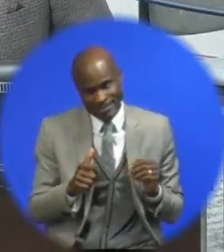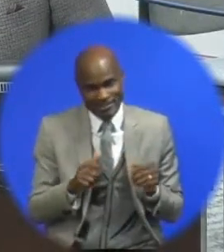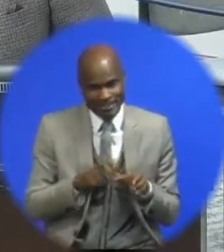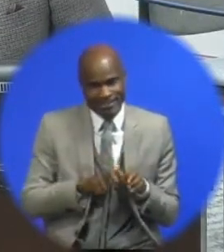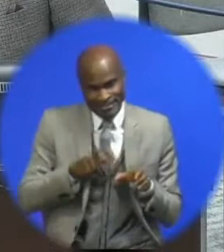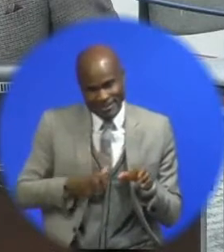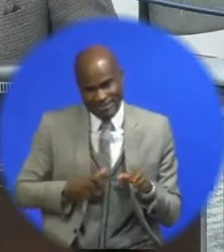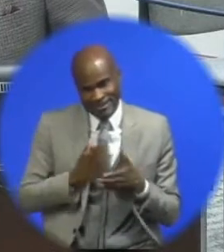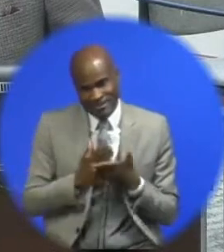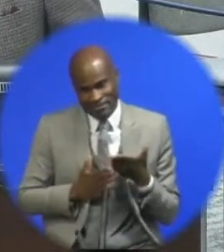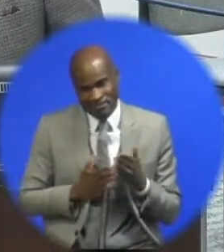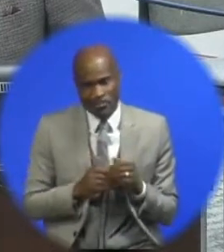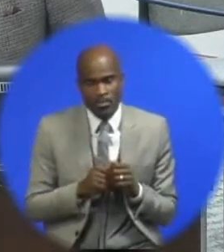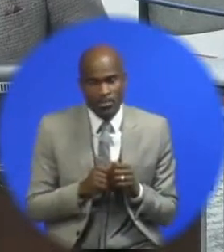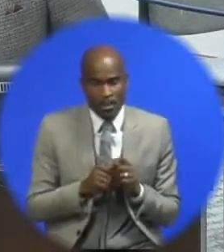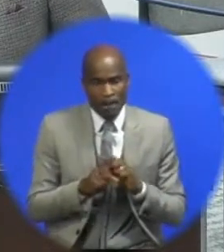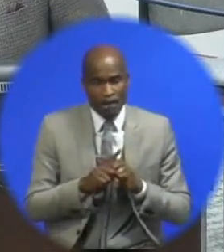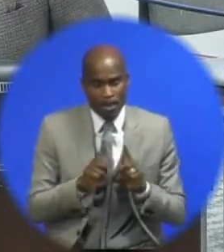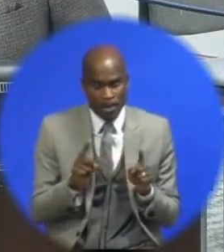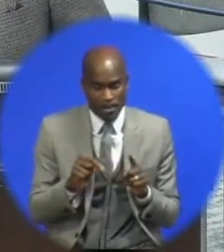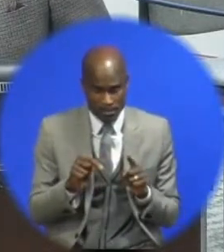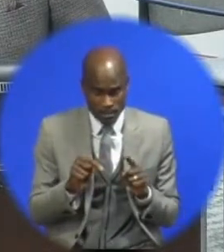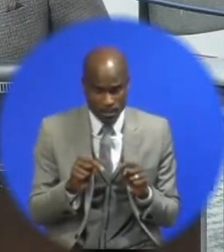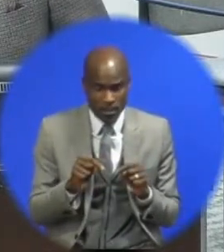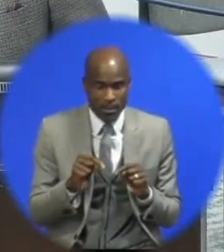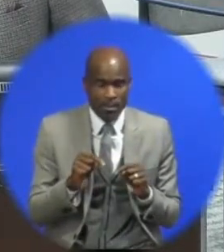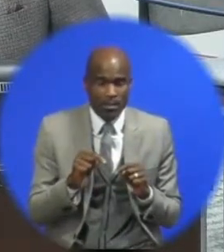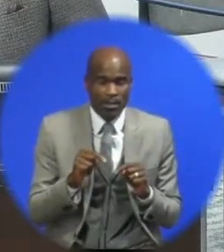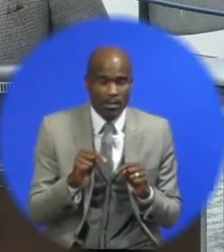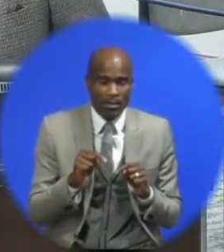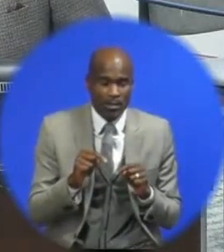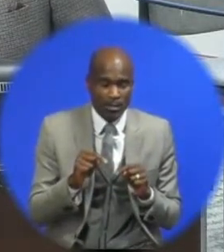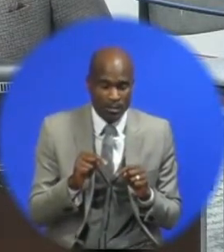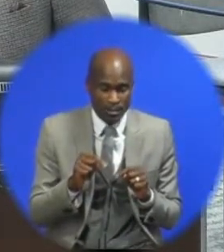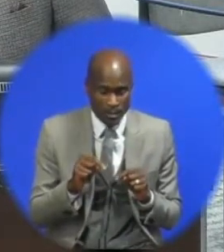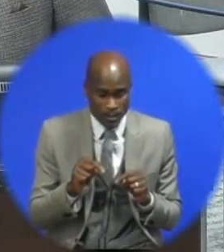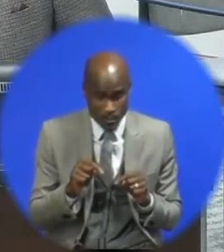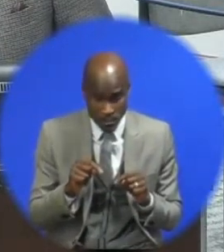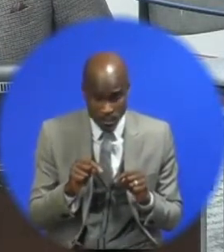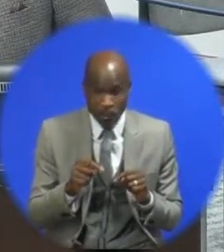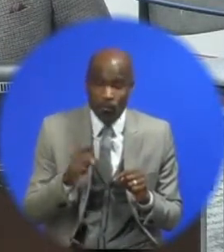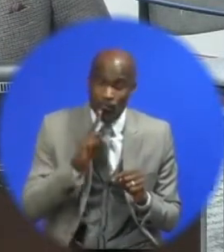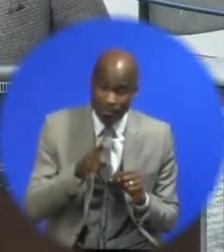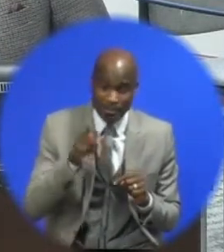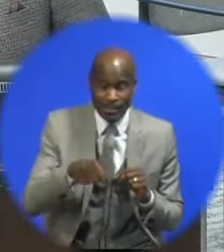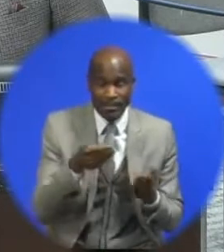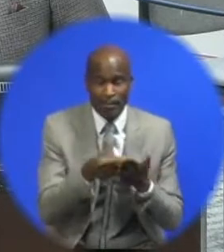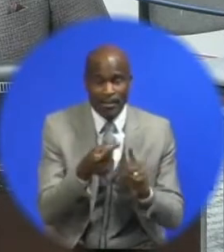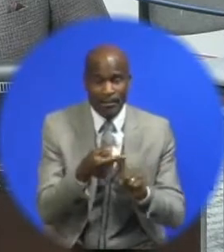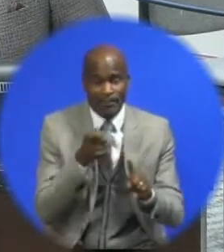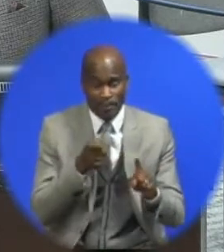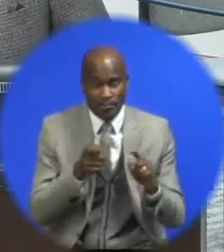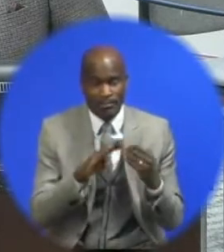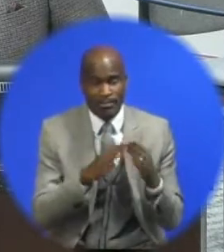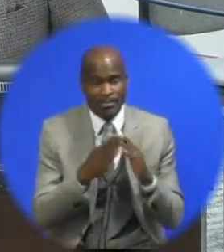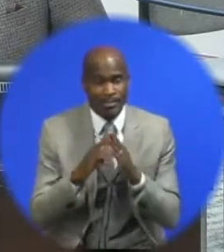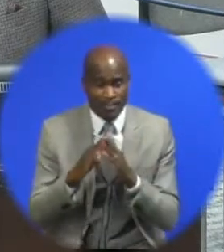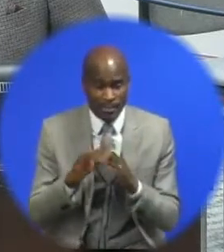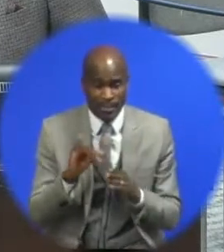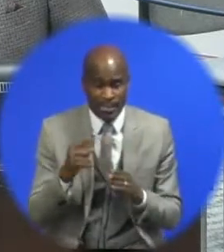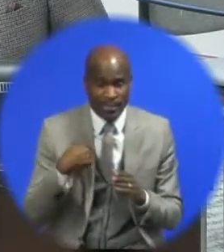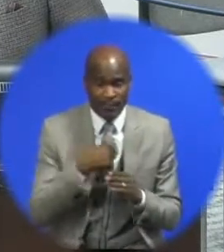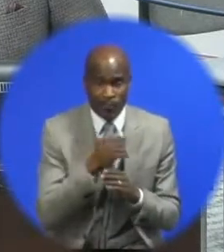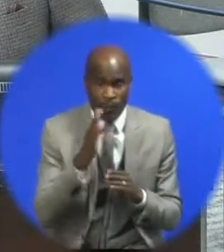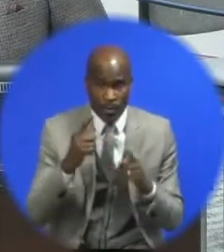But we really need the money from the town if we're going to be able to make this thing happen. I would say this to